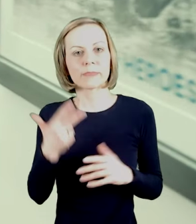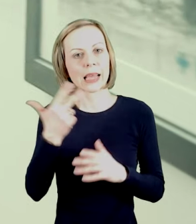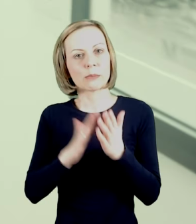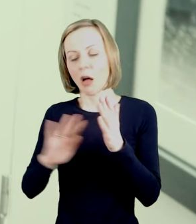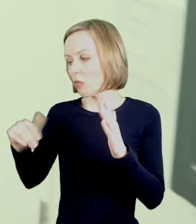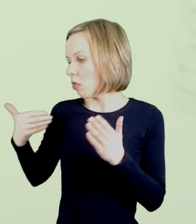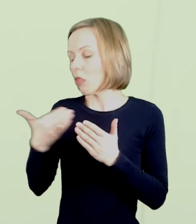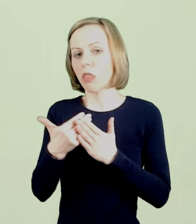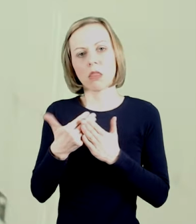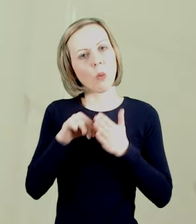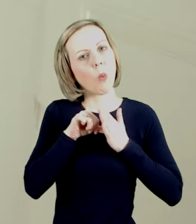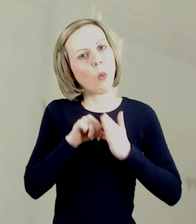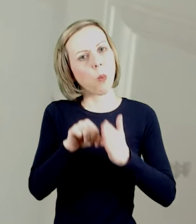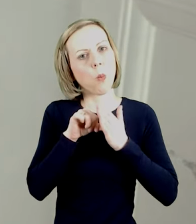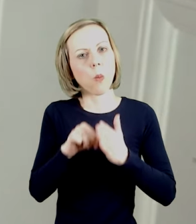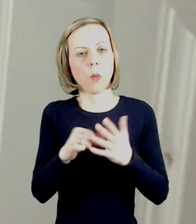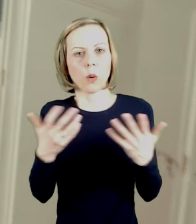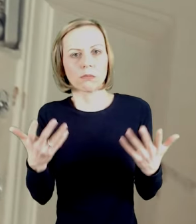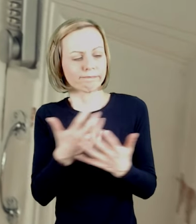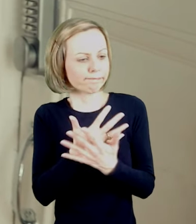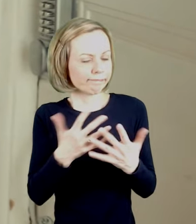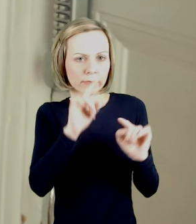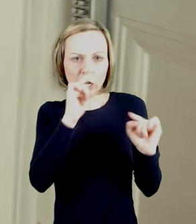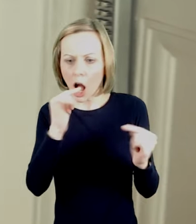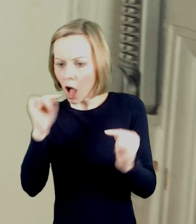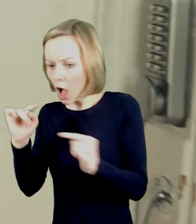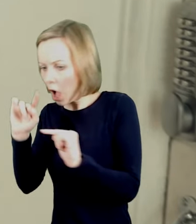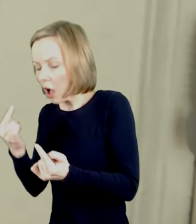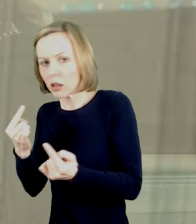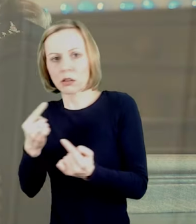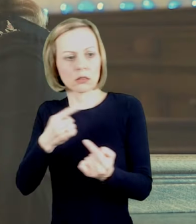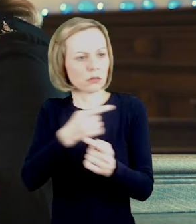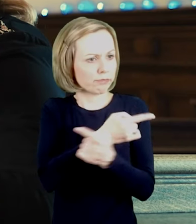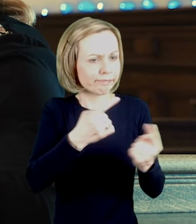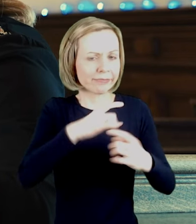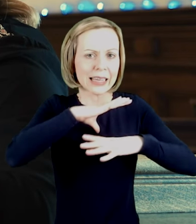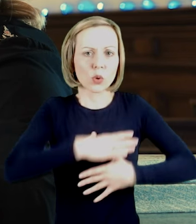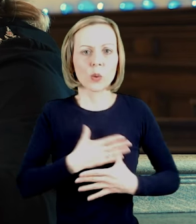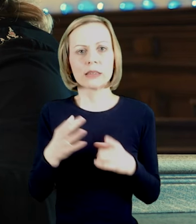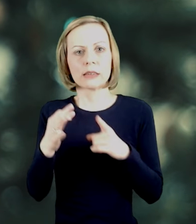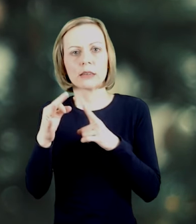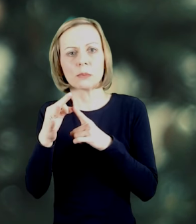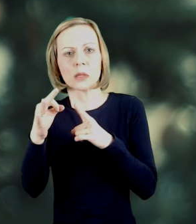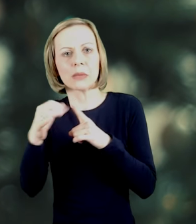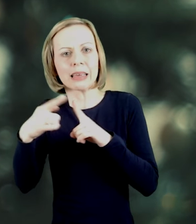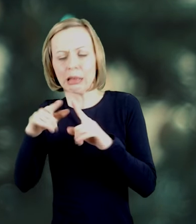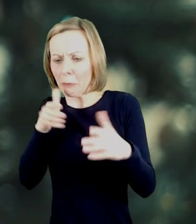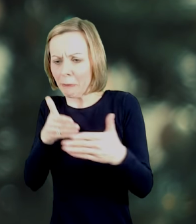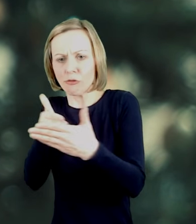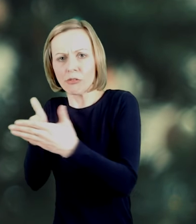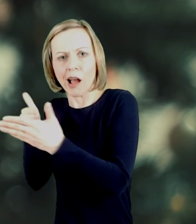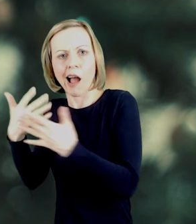The last 18 months were very difficult. There were many limitations, people were exhausted. PPU was always in the way. Staying at home,